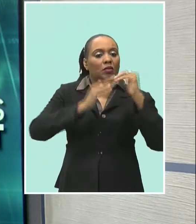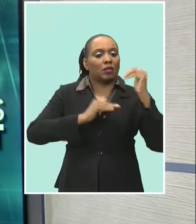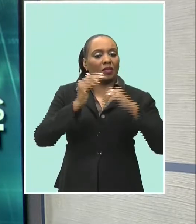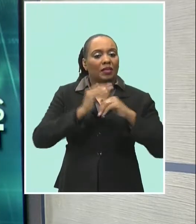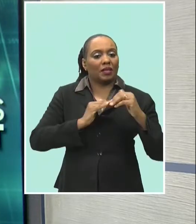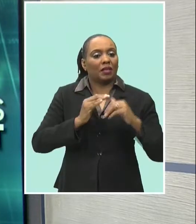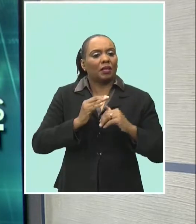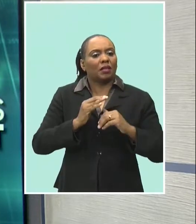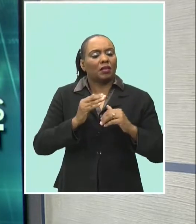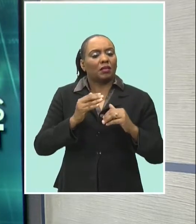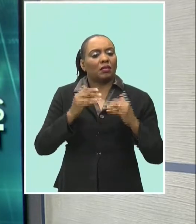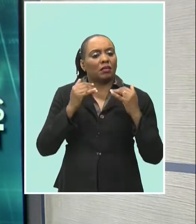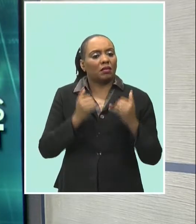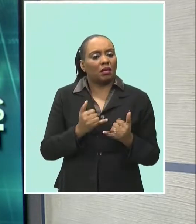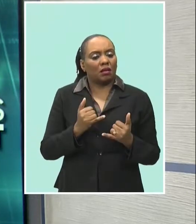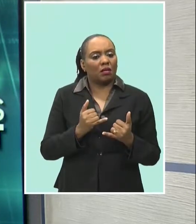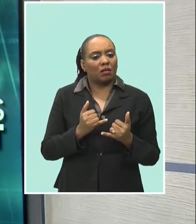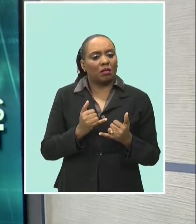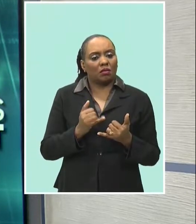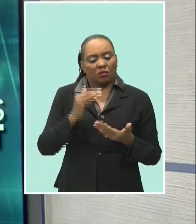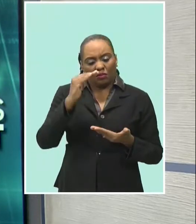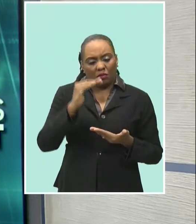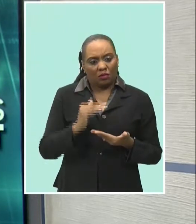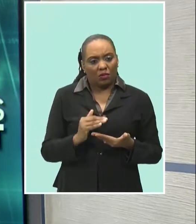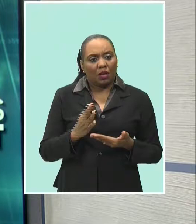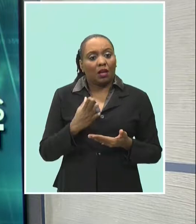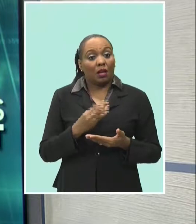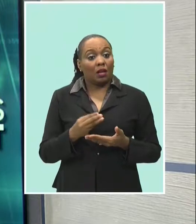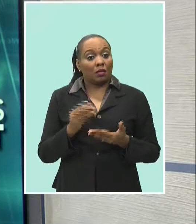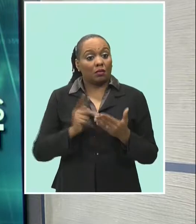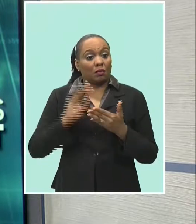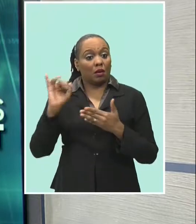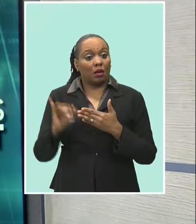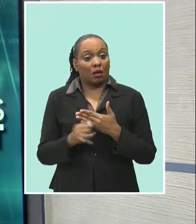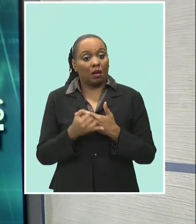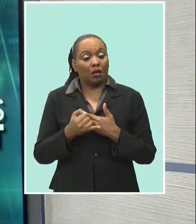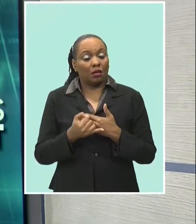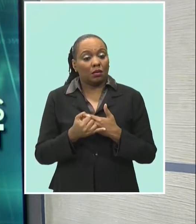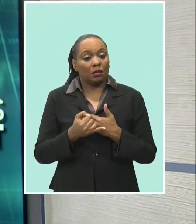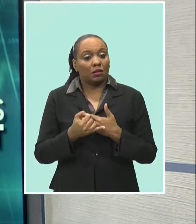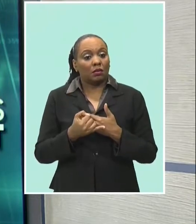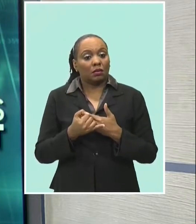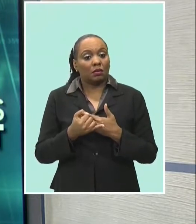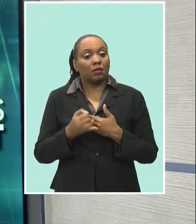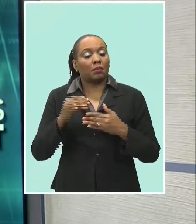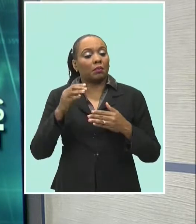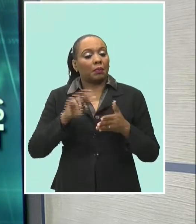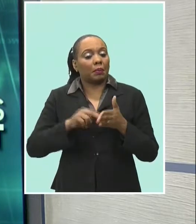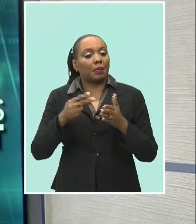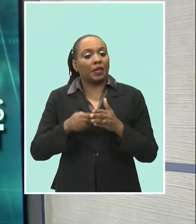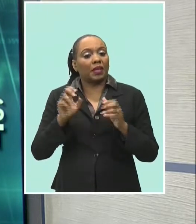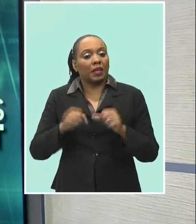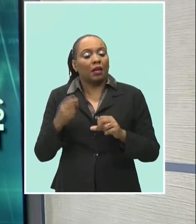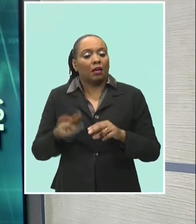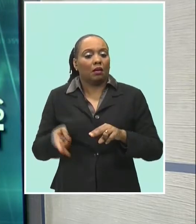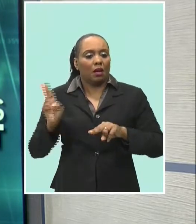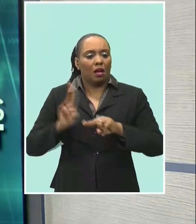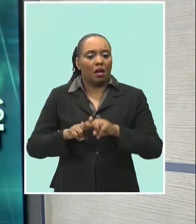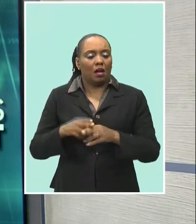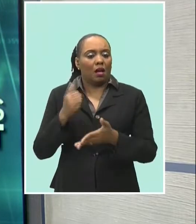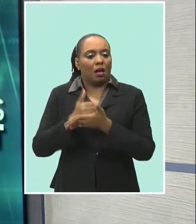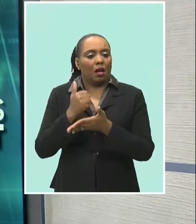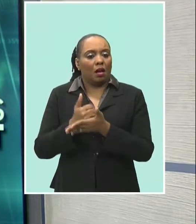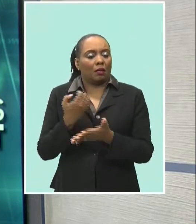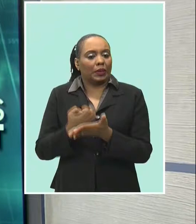than in previous years, and upcoming major projects could help to get the sector back to the level where it needs to be to help spur further